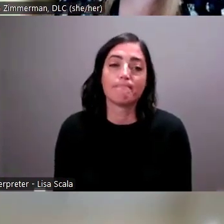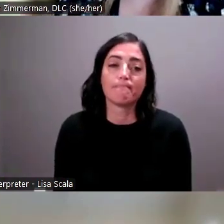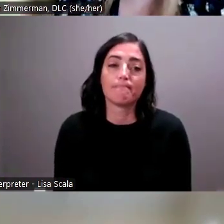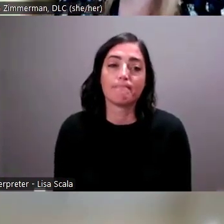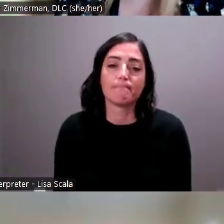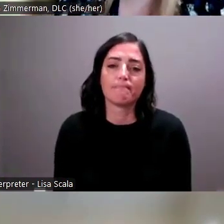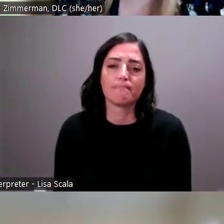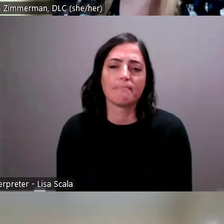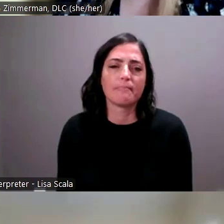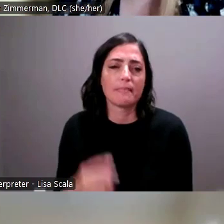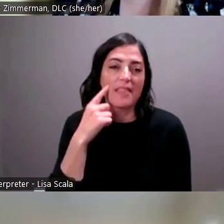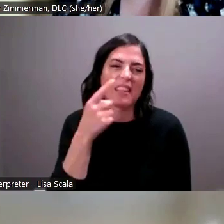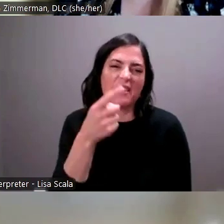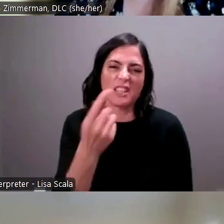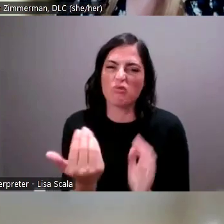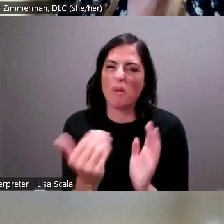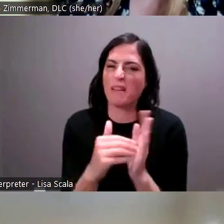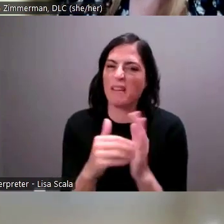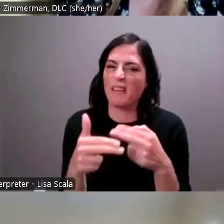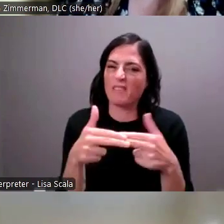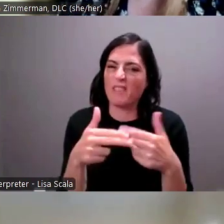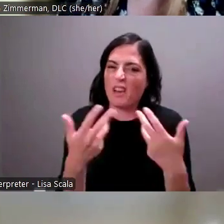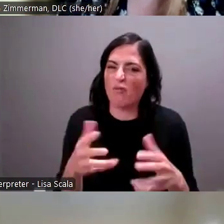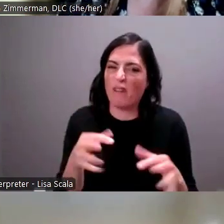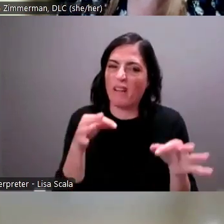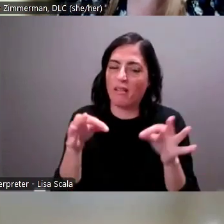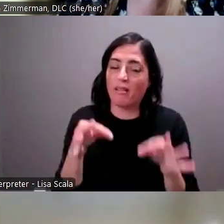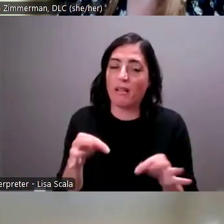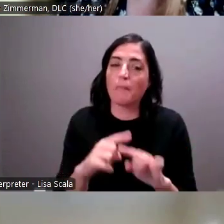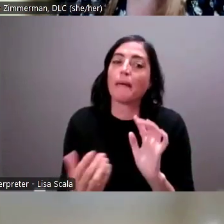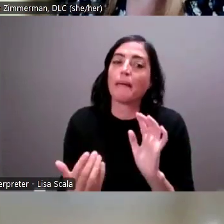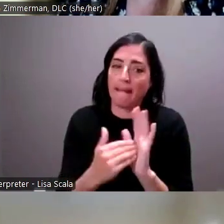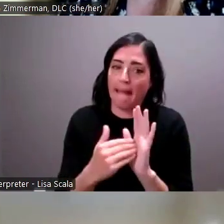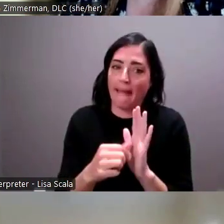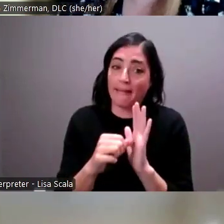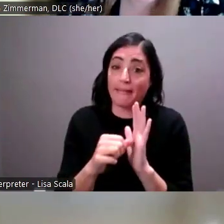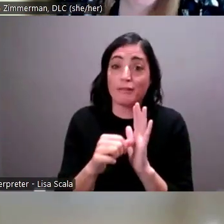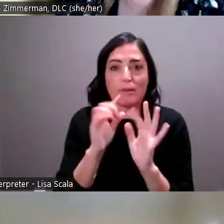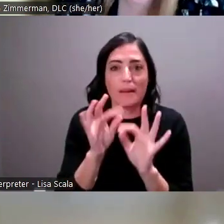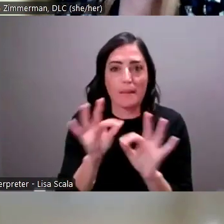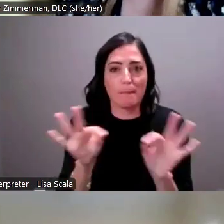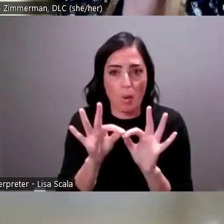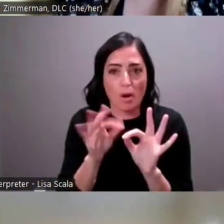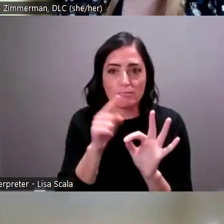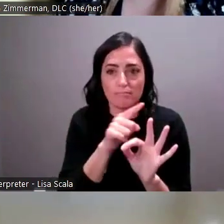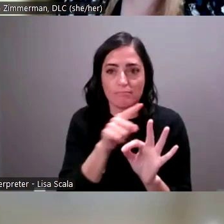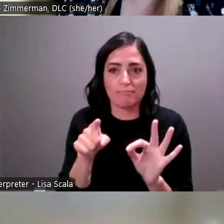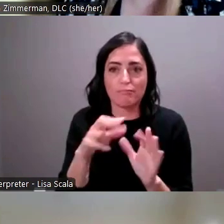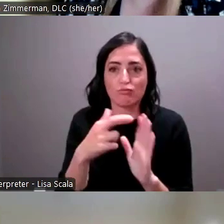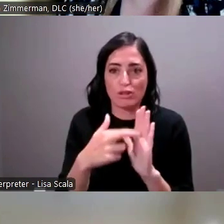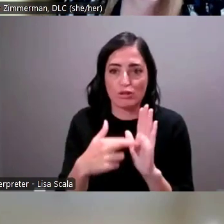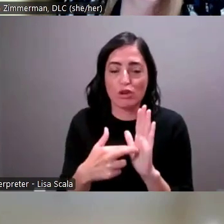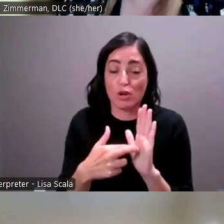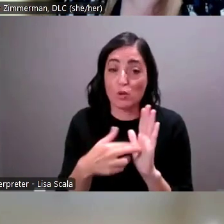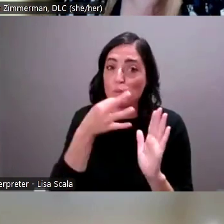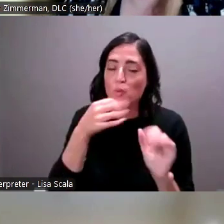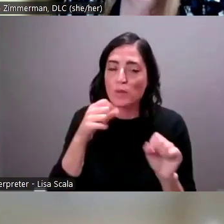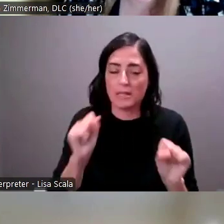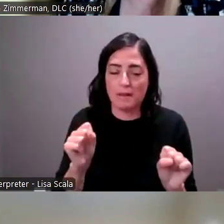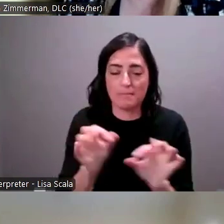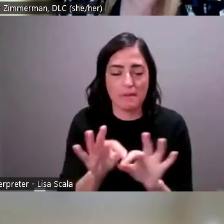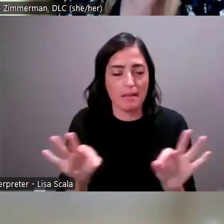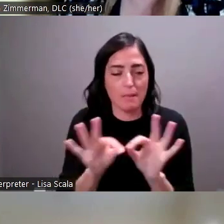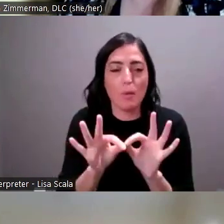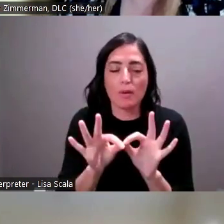I think this is a repetitive slide, but again, it's really important to register. as soon as possible and to